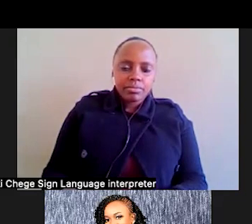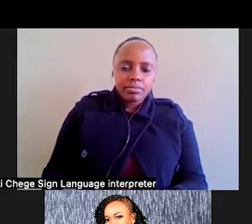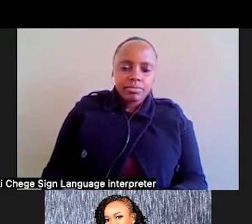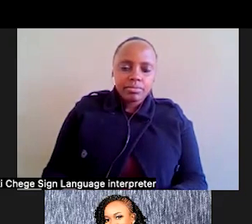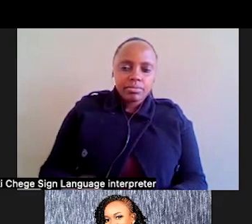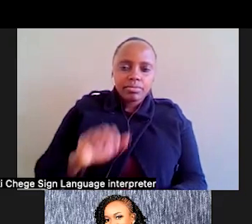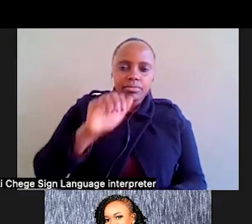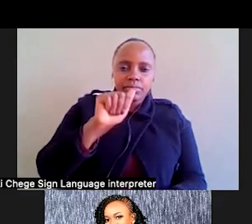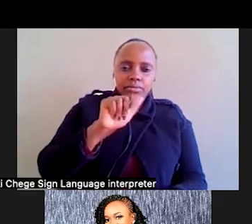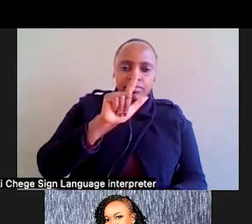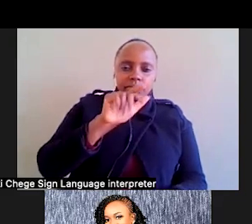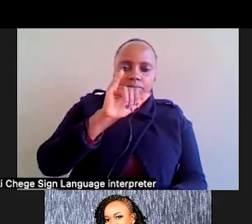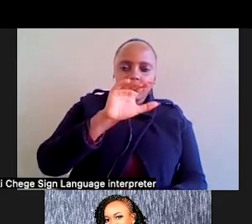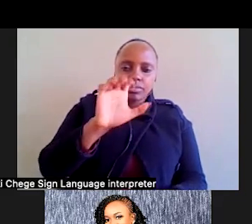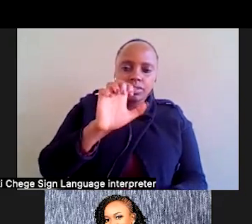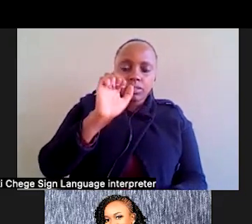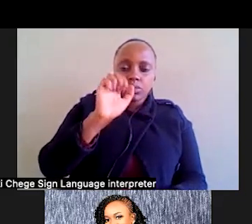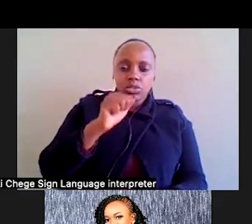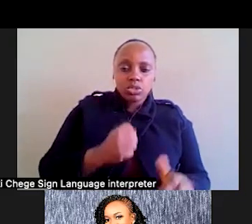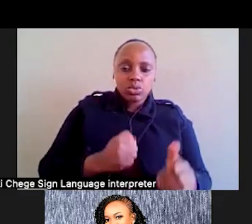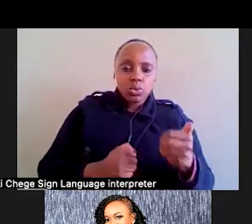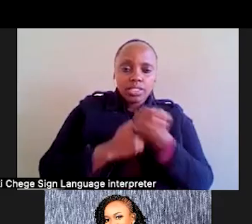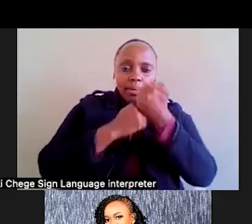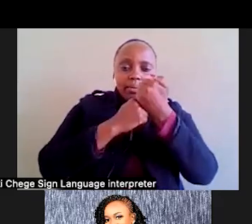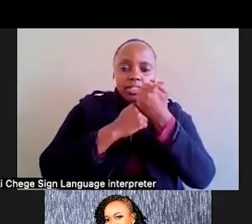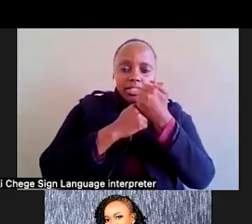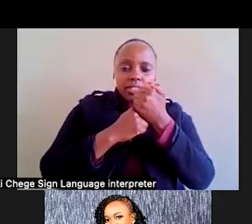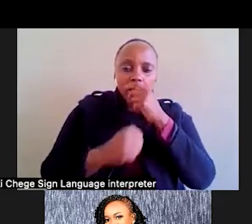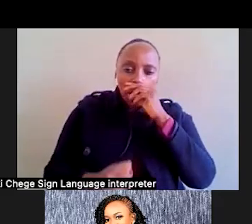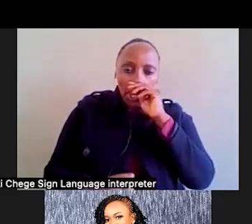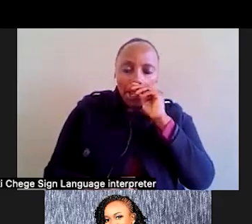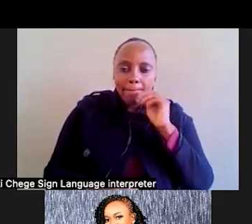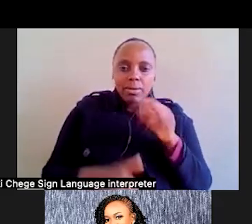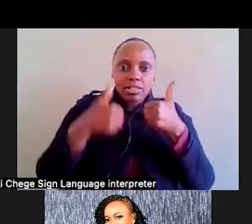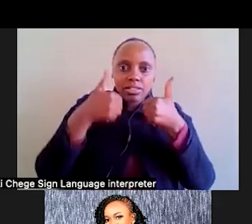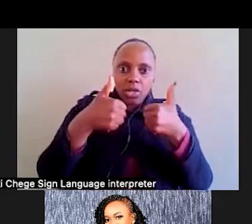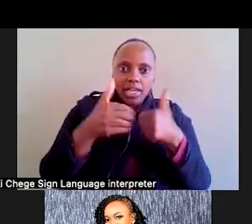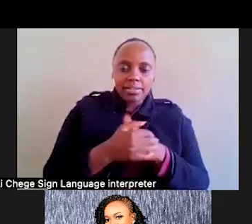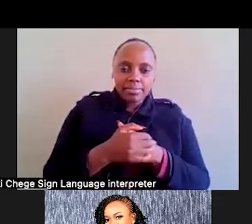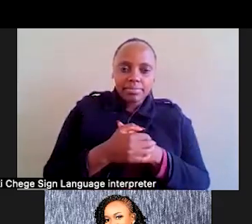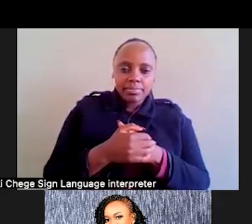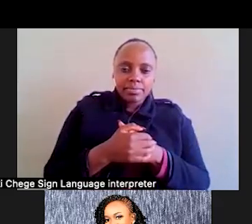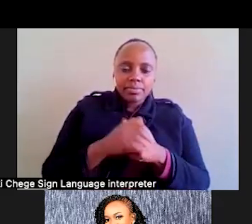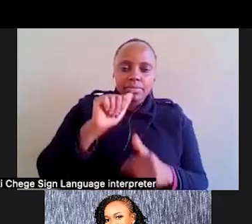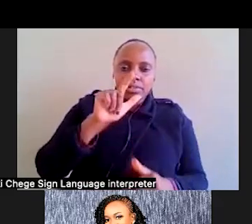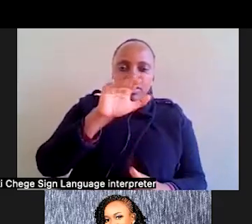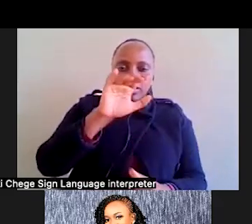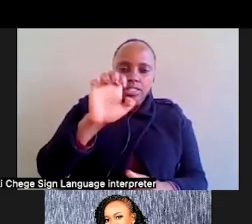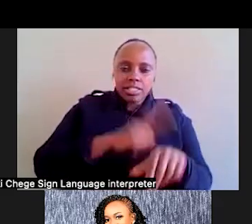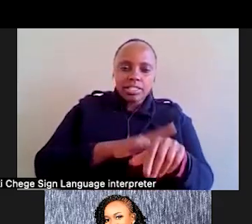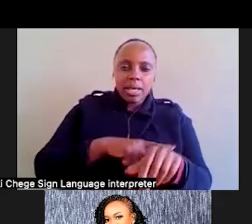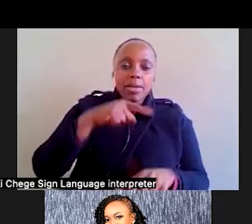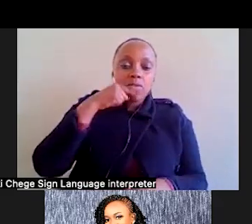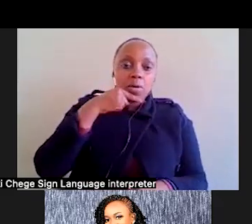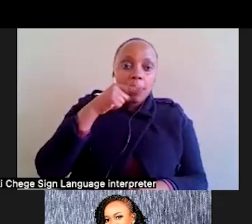Alice? Alice, do you want to step in? Step in. All right. And Alice, as you step in, also just